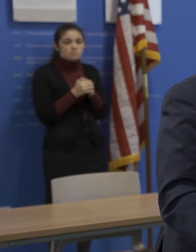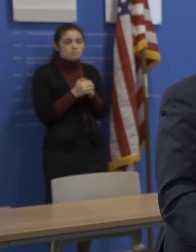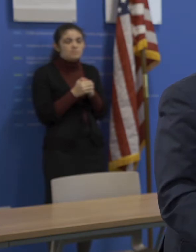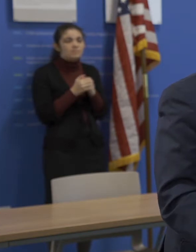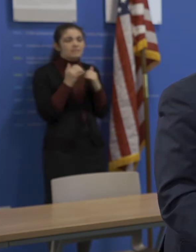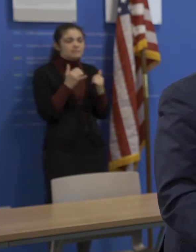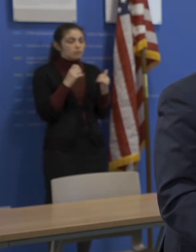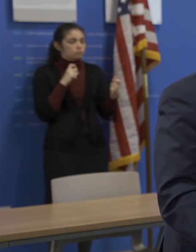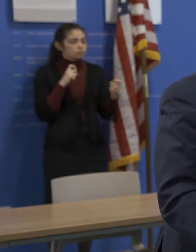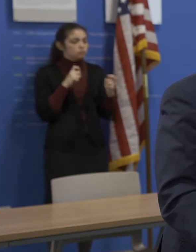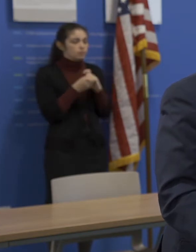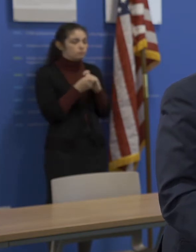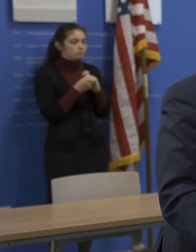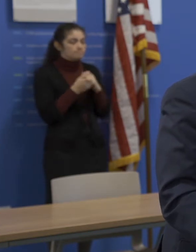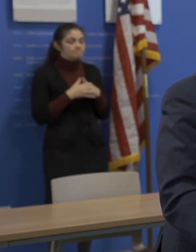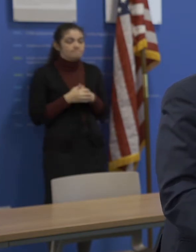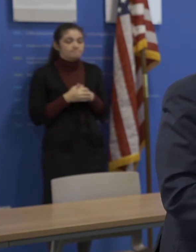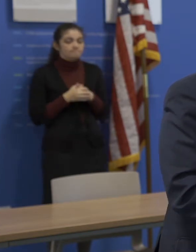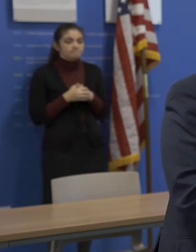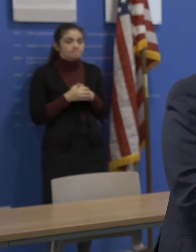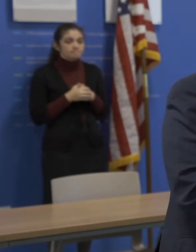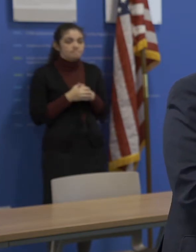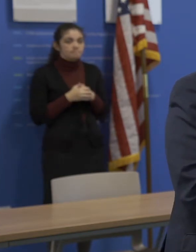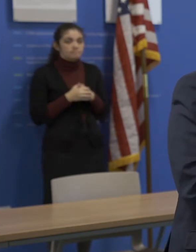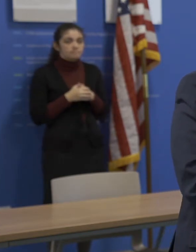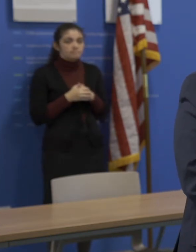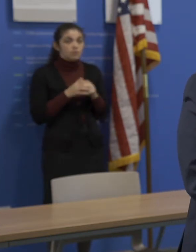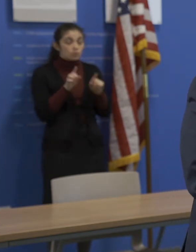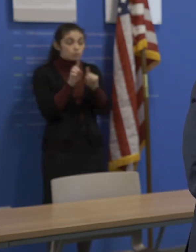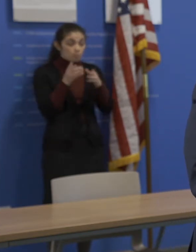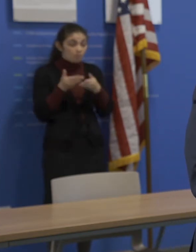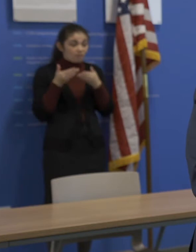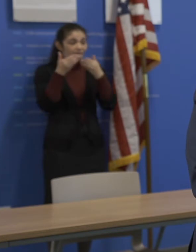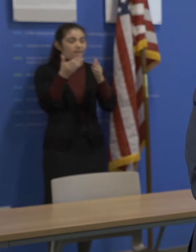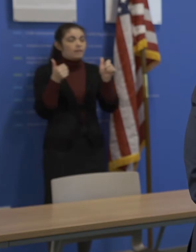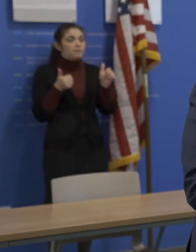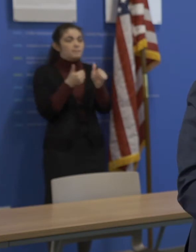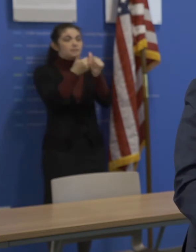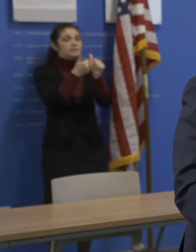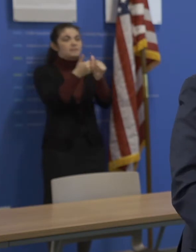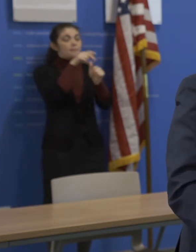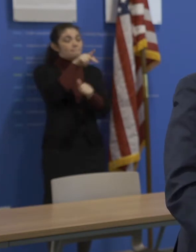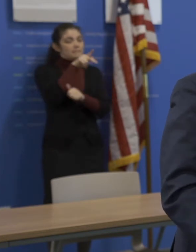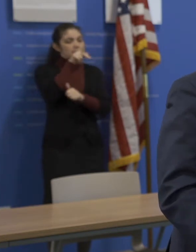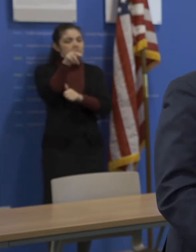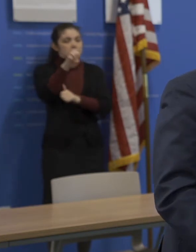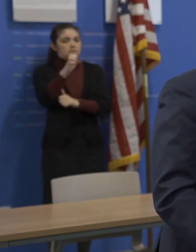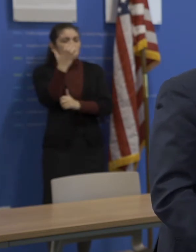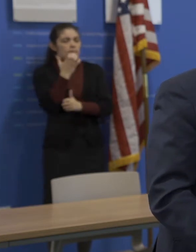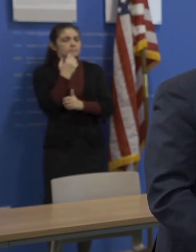Now to switch gears. I also want to provide an update on PPEs.